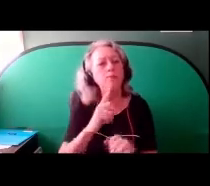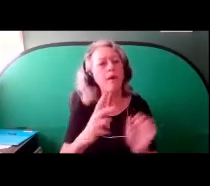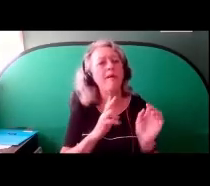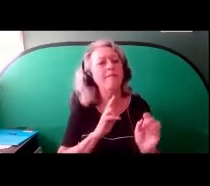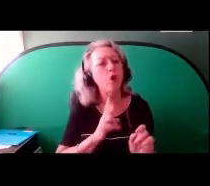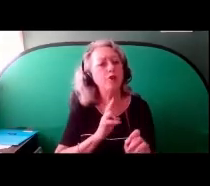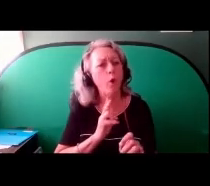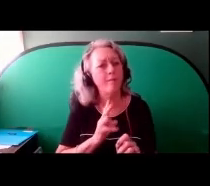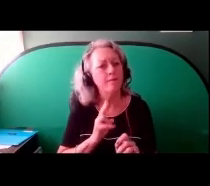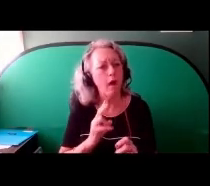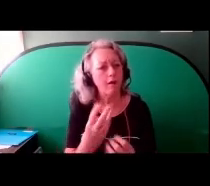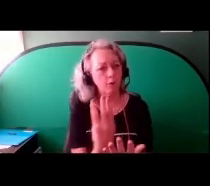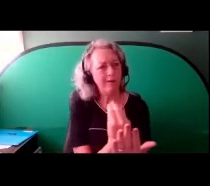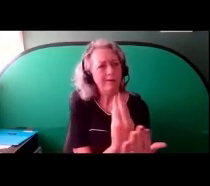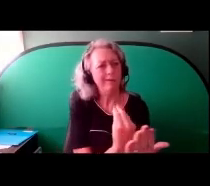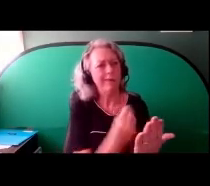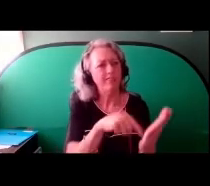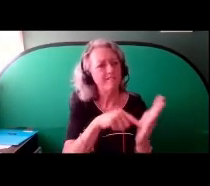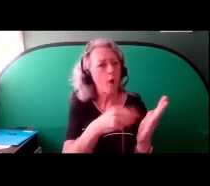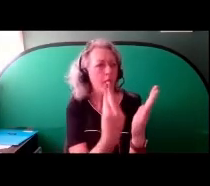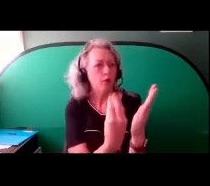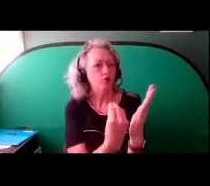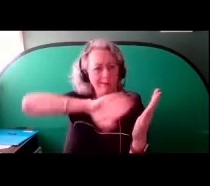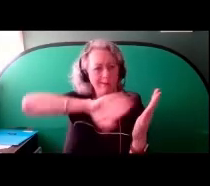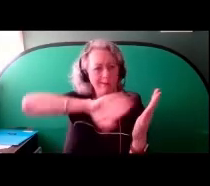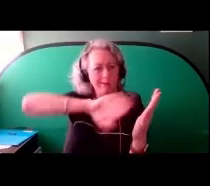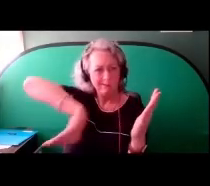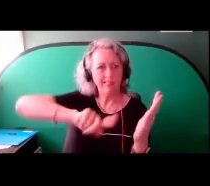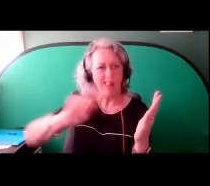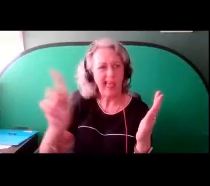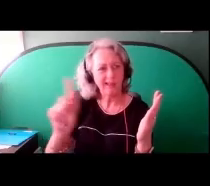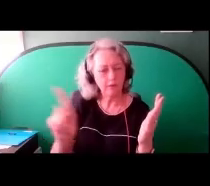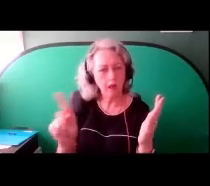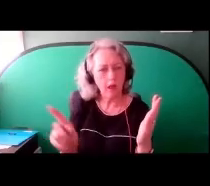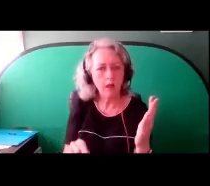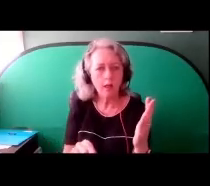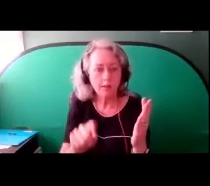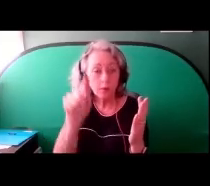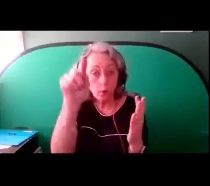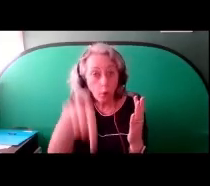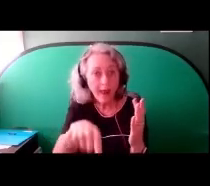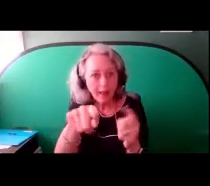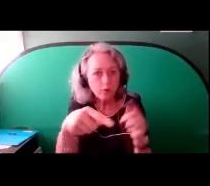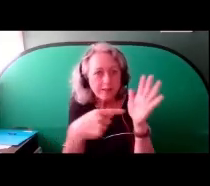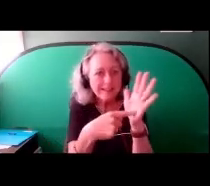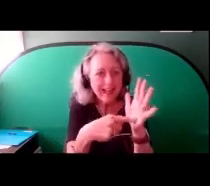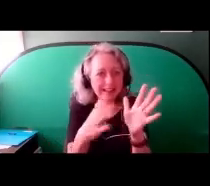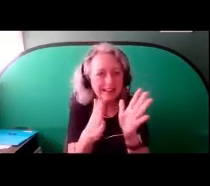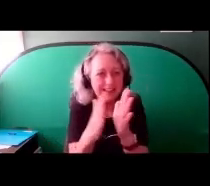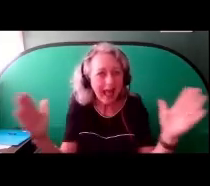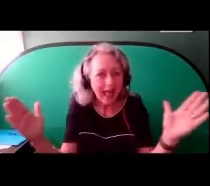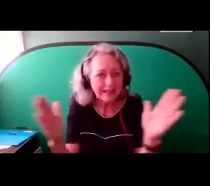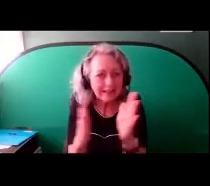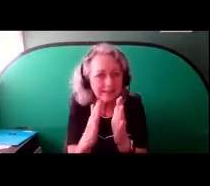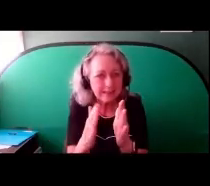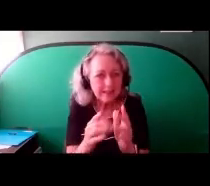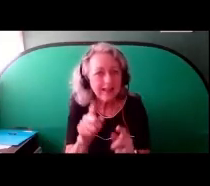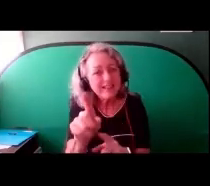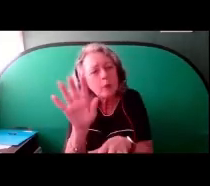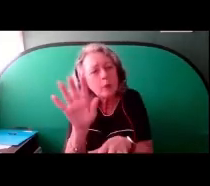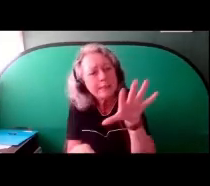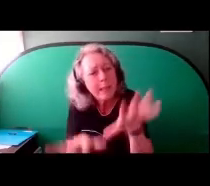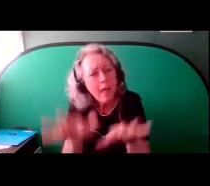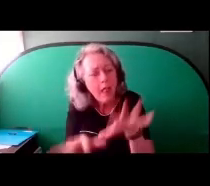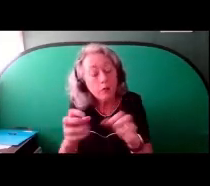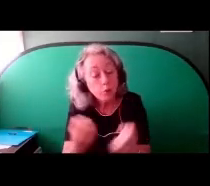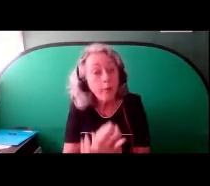And we're looking down to display and text size, which is kind of like the display and brightness,